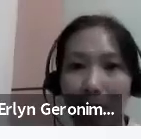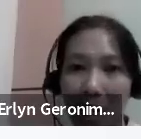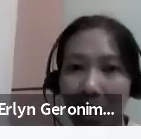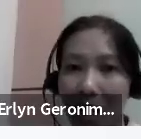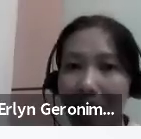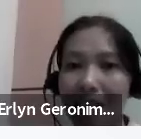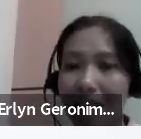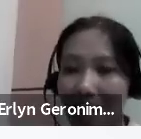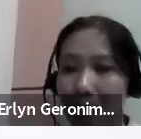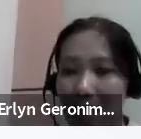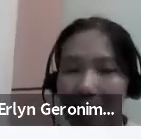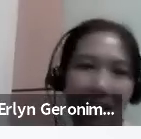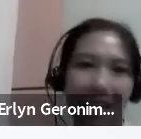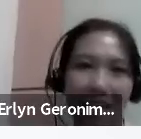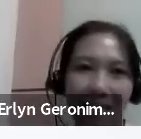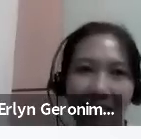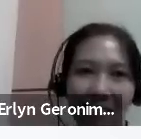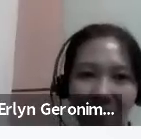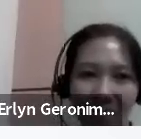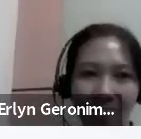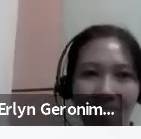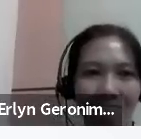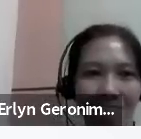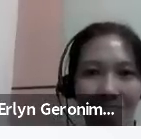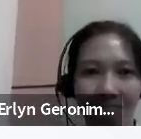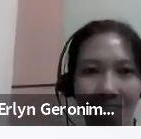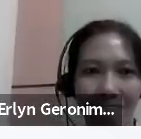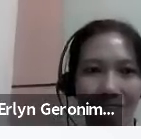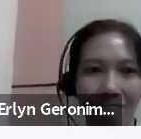Gazingan Abrasha, LPT.